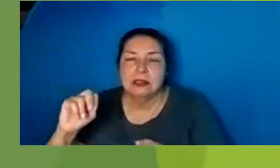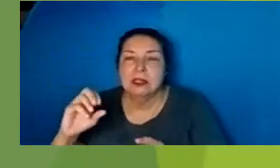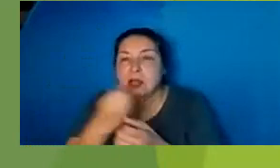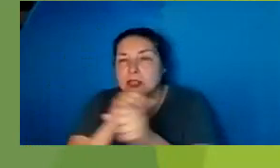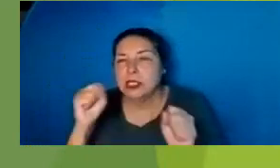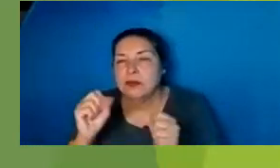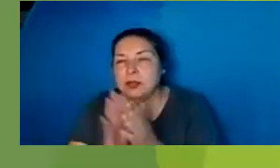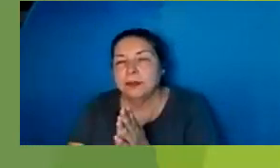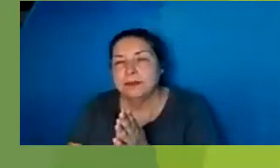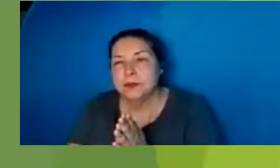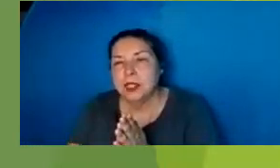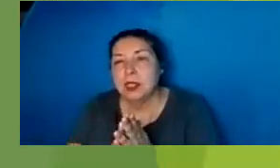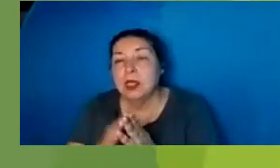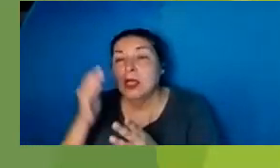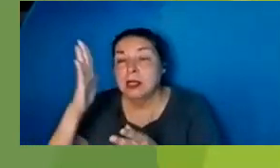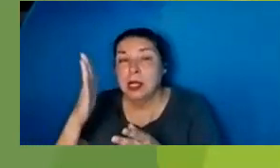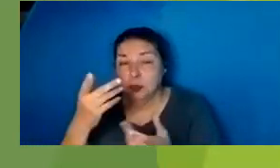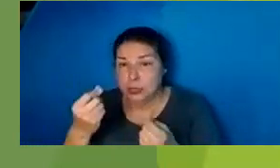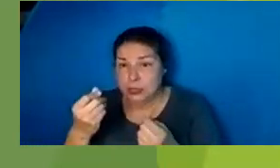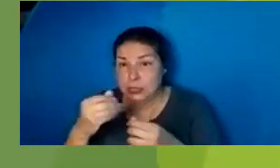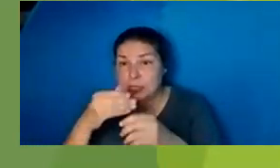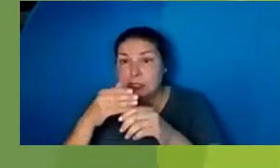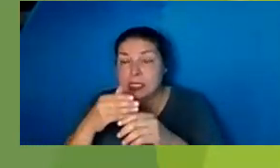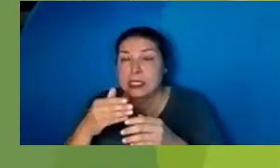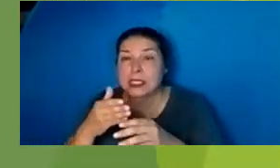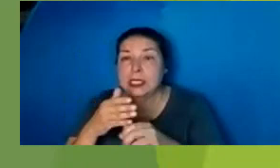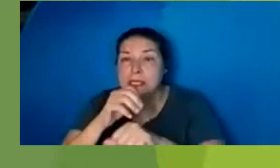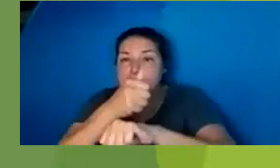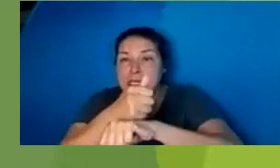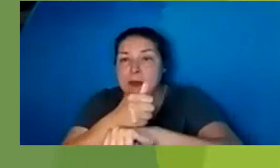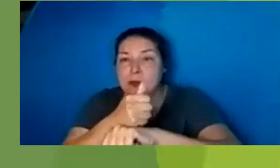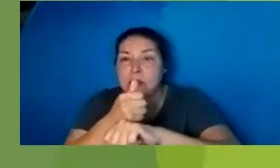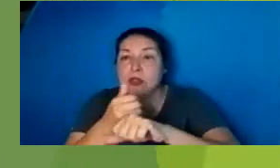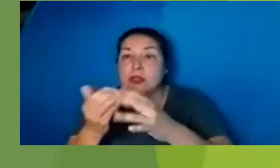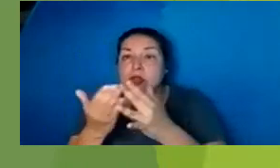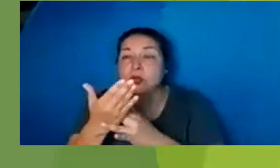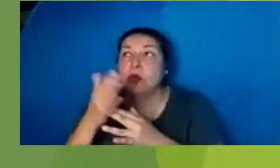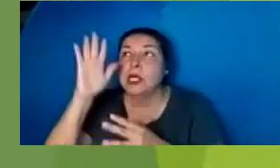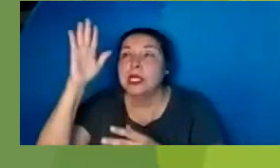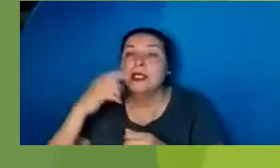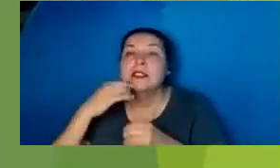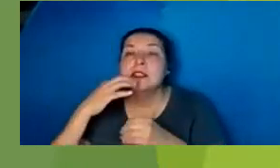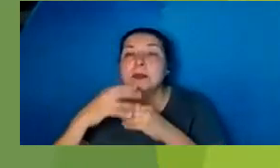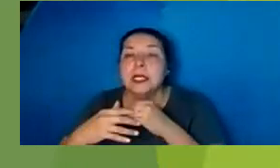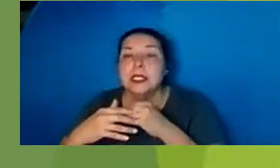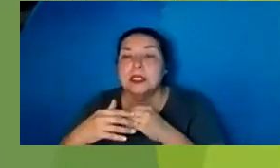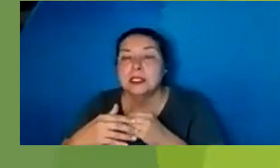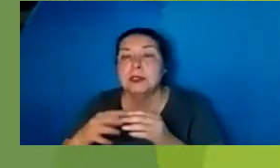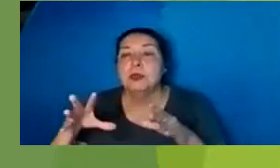Who God put forth as a propitiation by his blood to be received by faith.